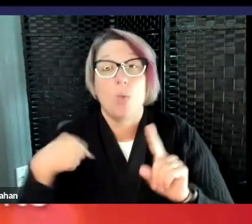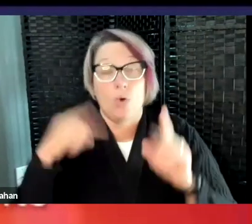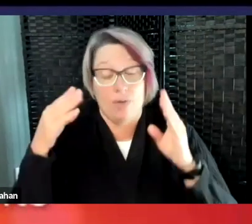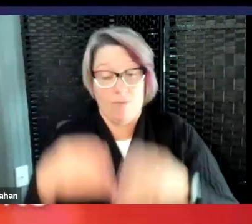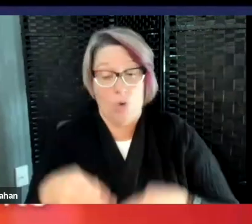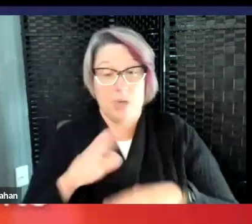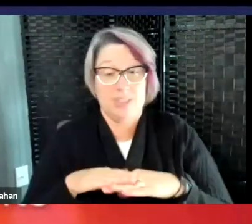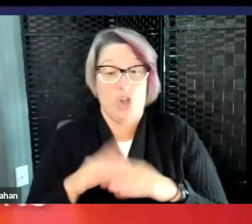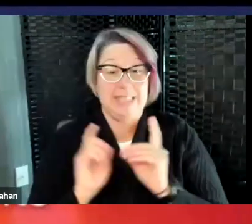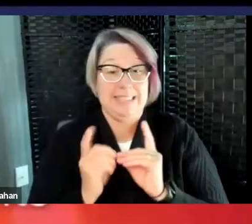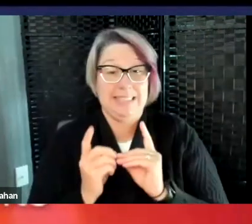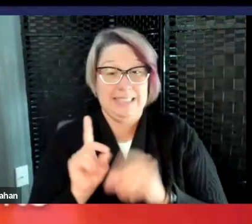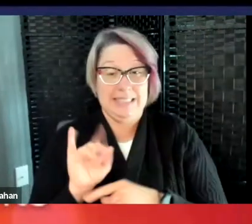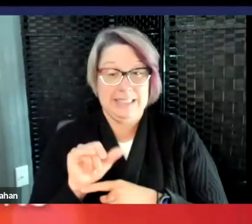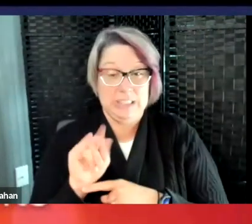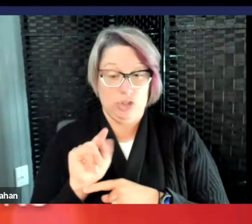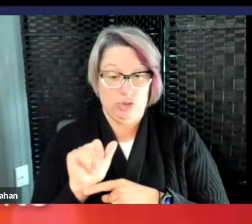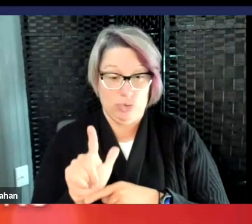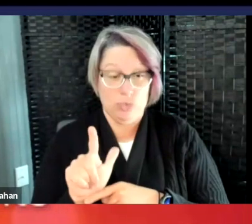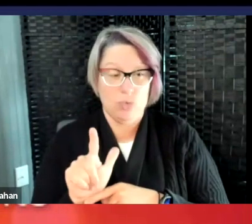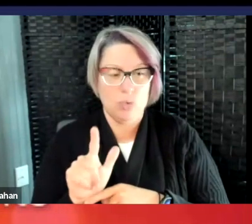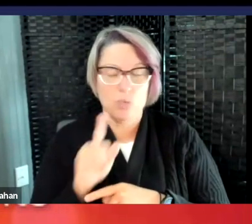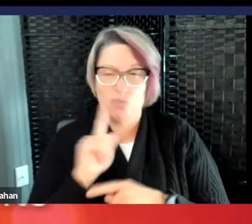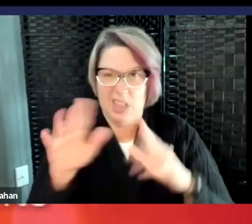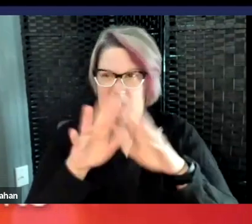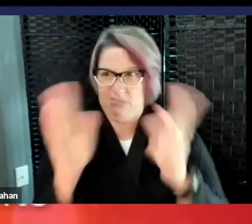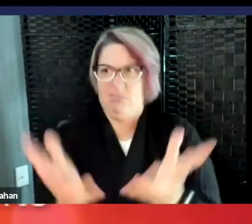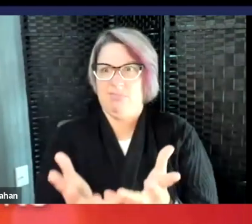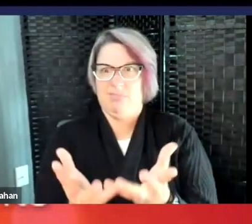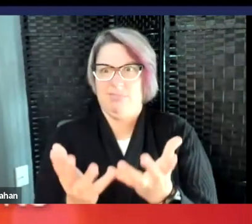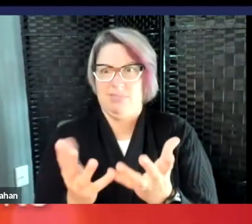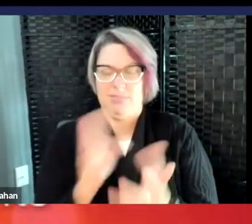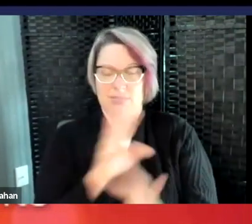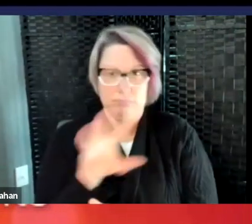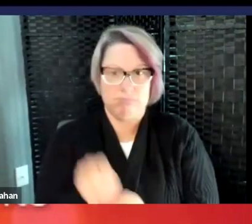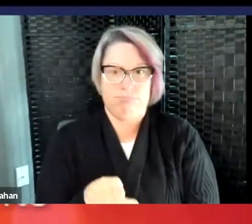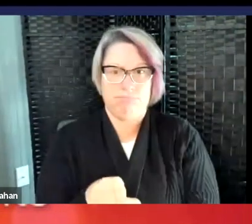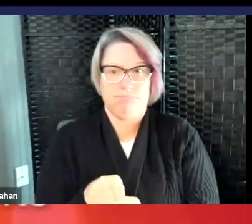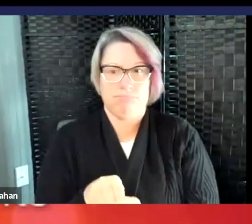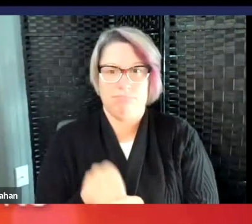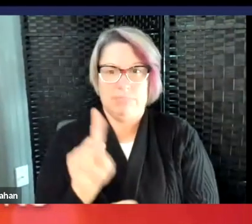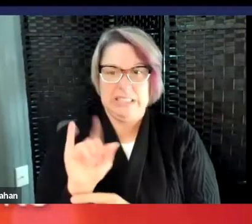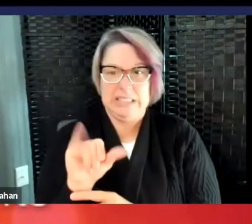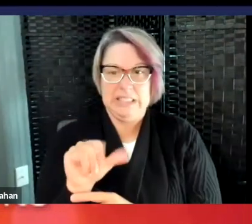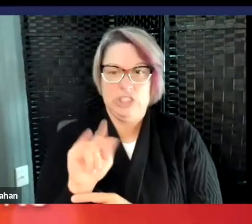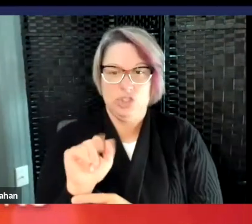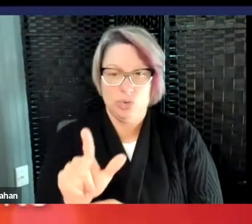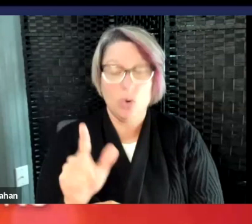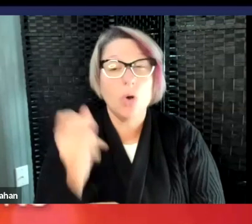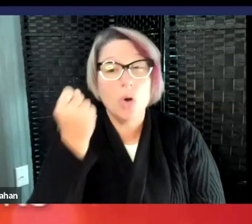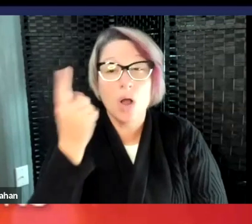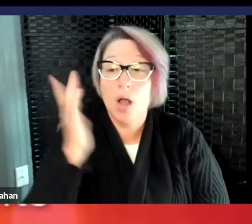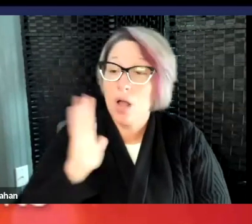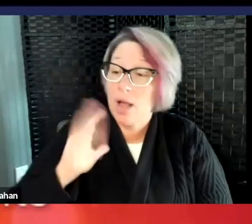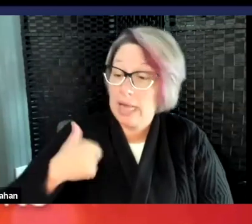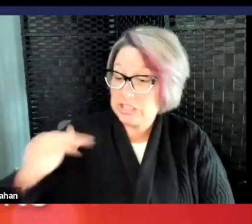are digital citizens. The whole world is a digital citizen now. And that used to not be true. When I was a kid, not many people